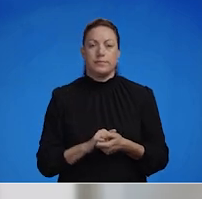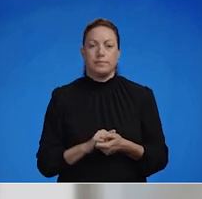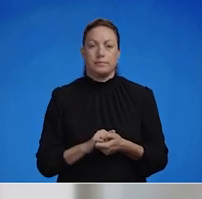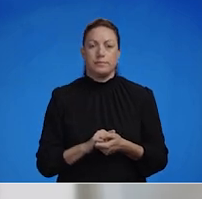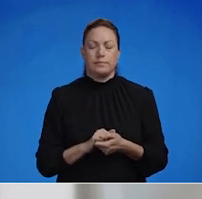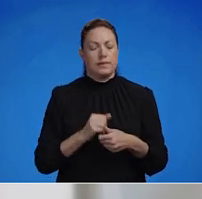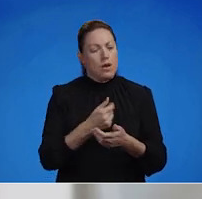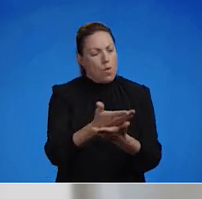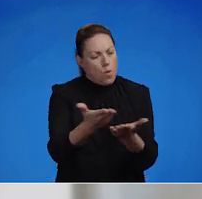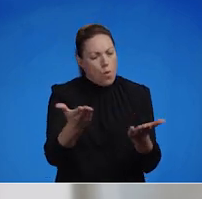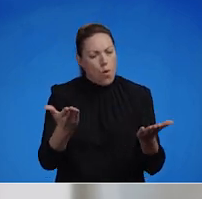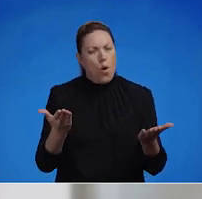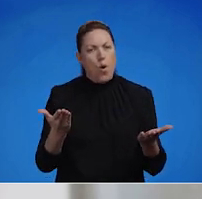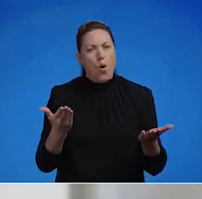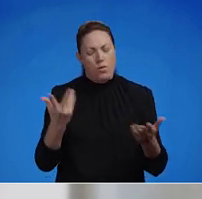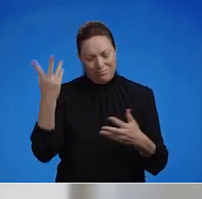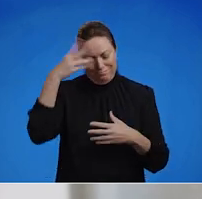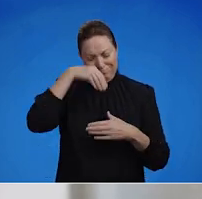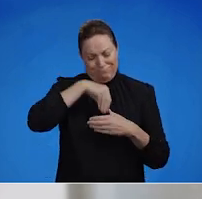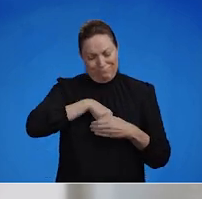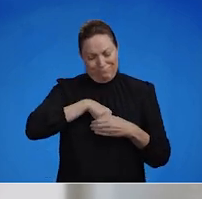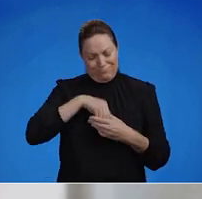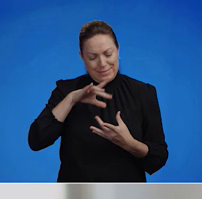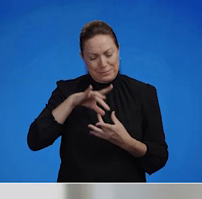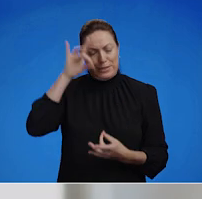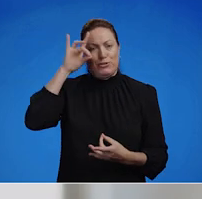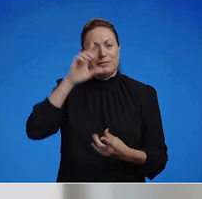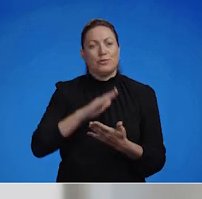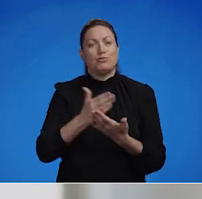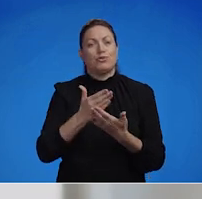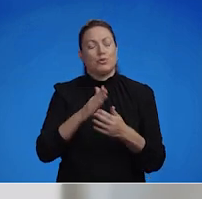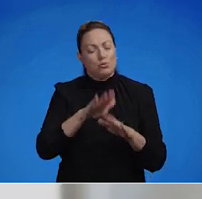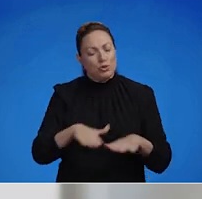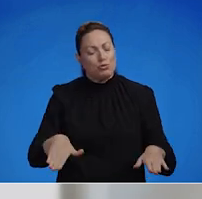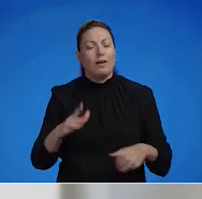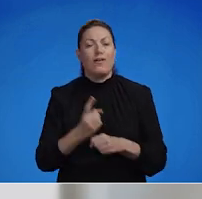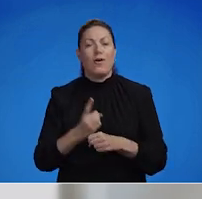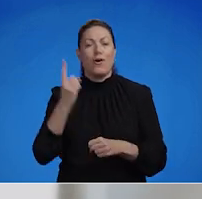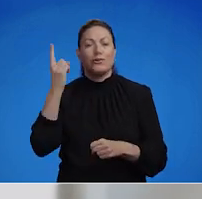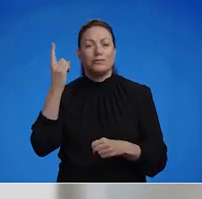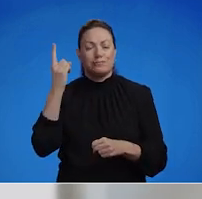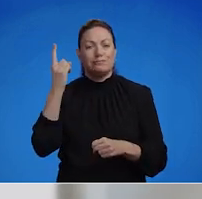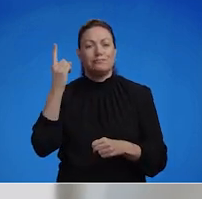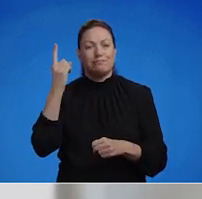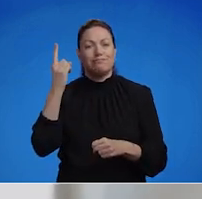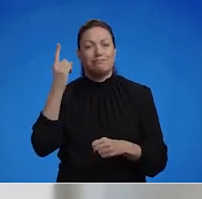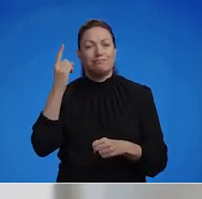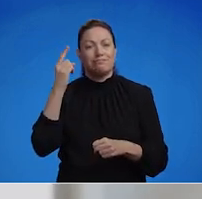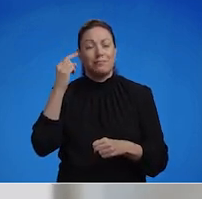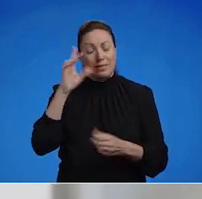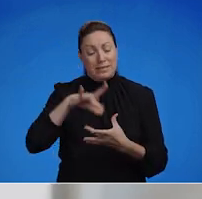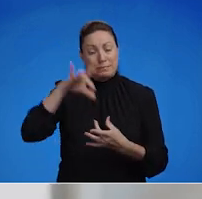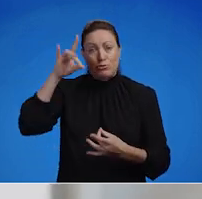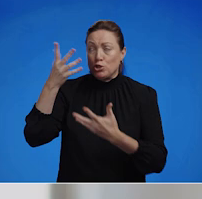Everyone moved by the Spirit is a son of God. The Spirit you received is not